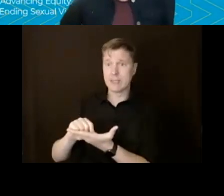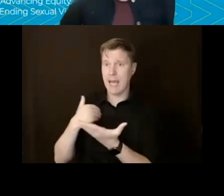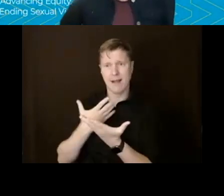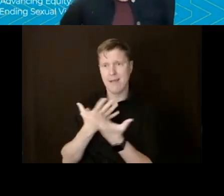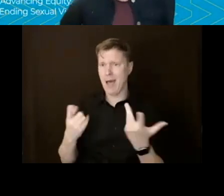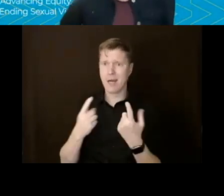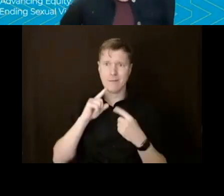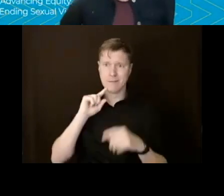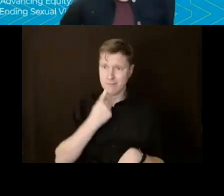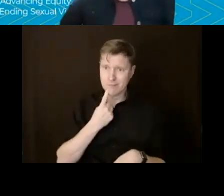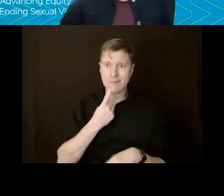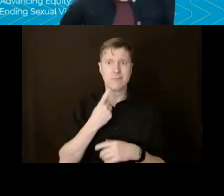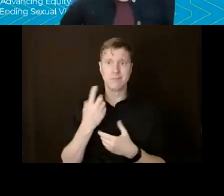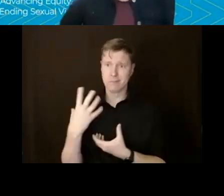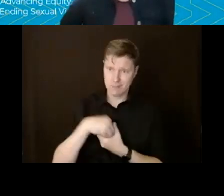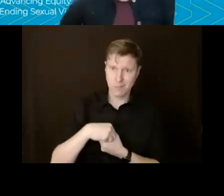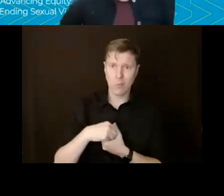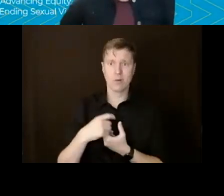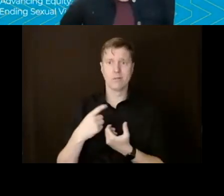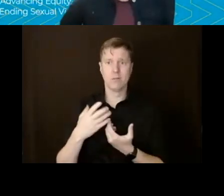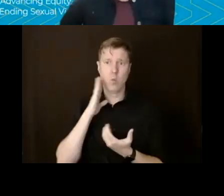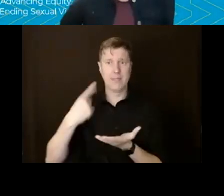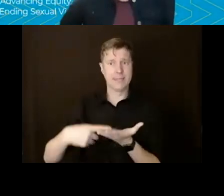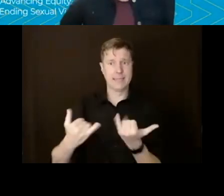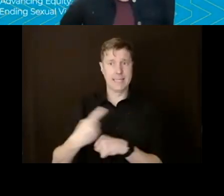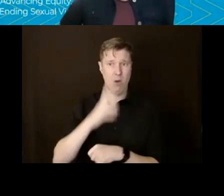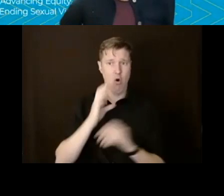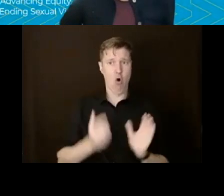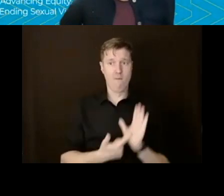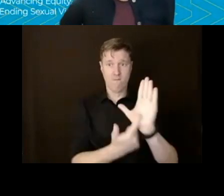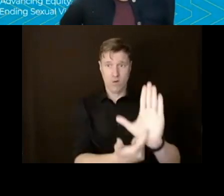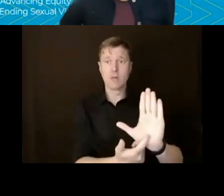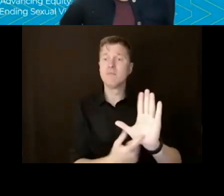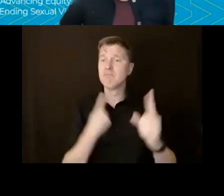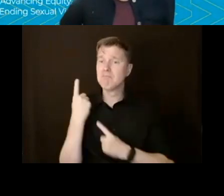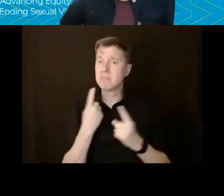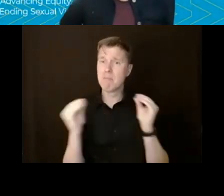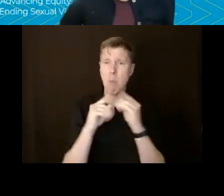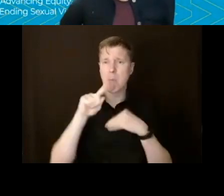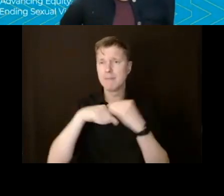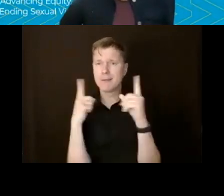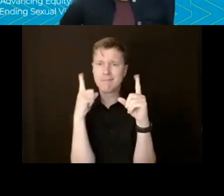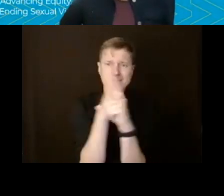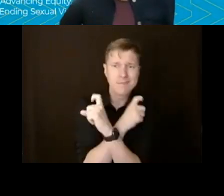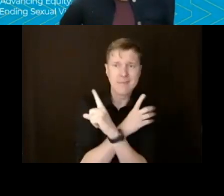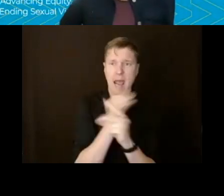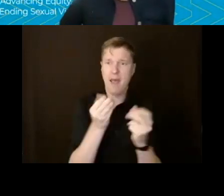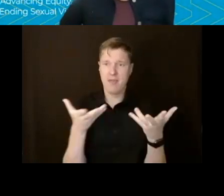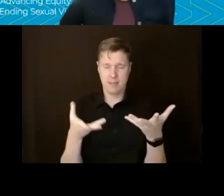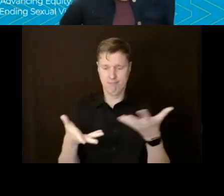going to be talking about today. So I want to offer it to you as another way of thinking about the complexity and interplay